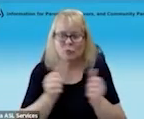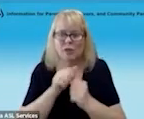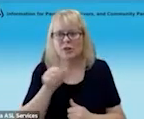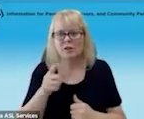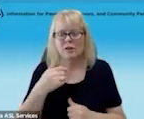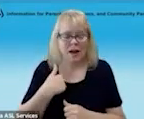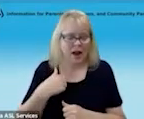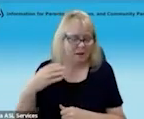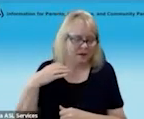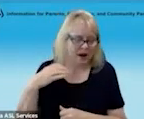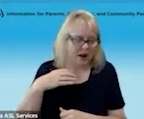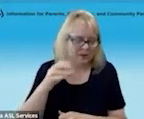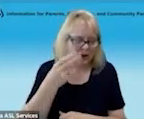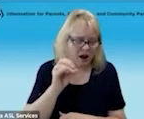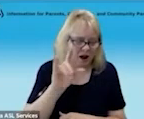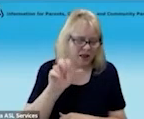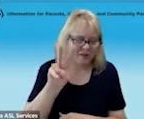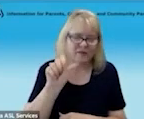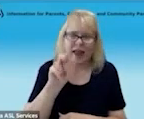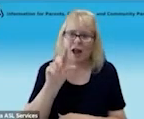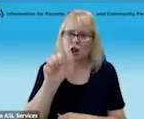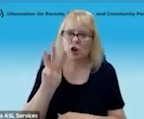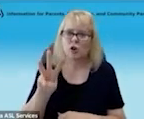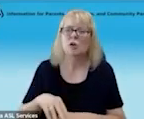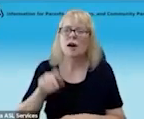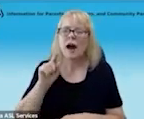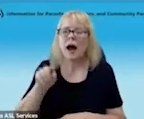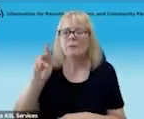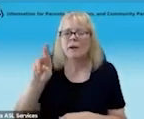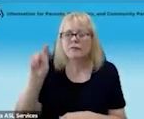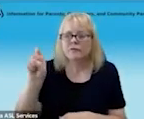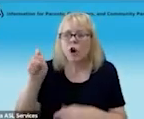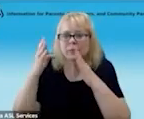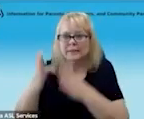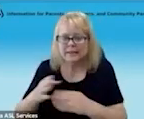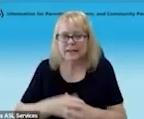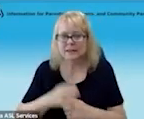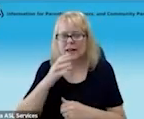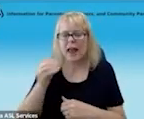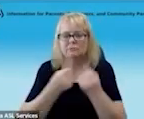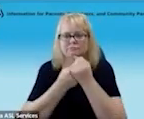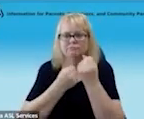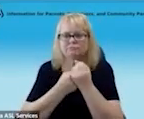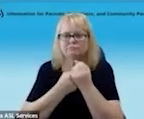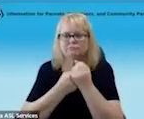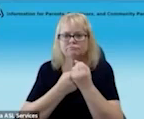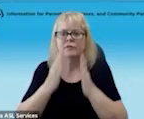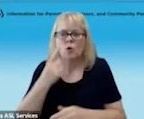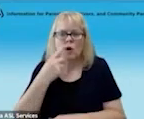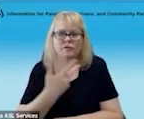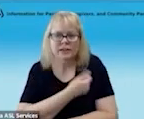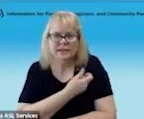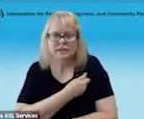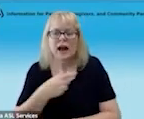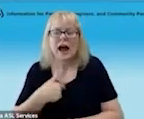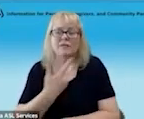Good afternoon, everyone. Thanks so much for joining us today and for allowing us to be part of this exciting opportunity to speak to you. I am